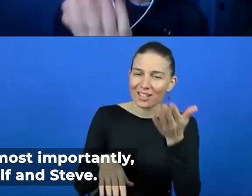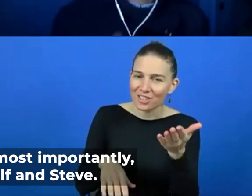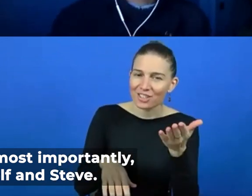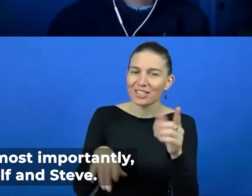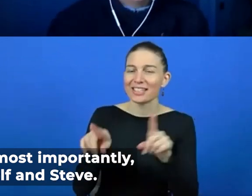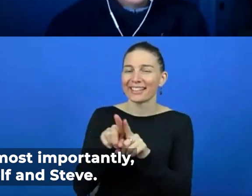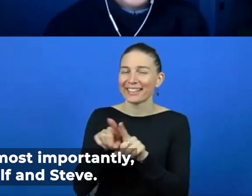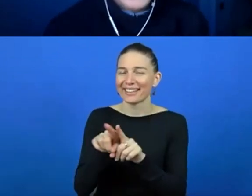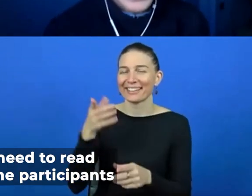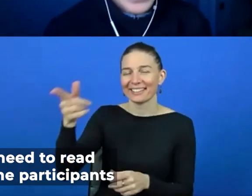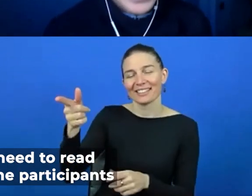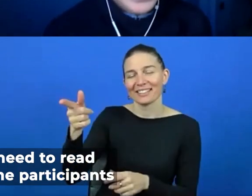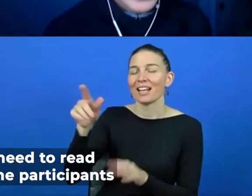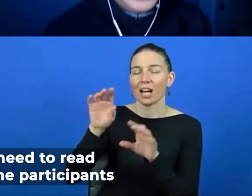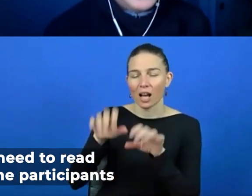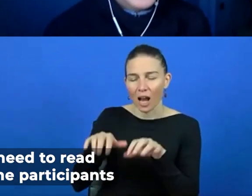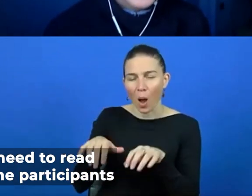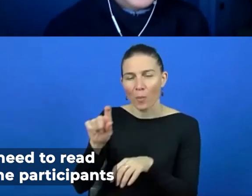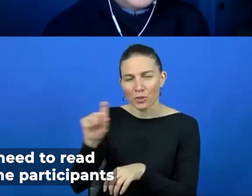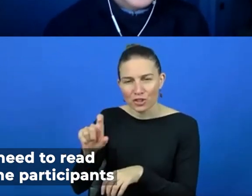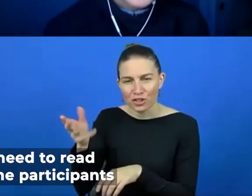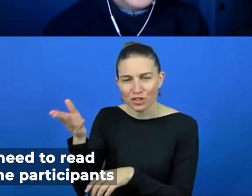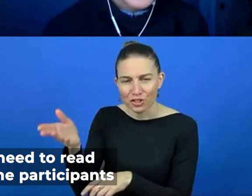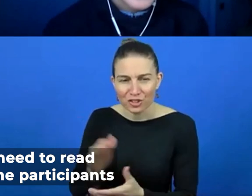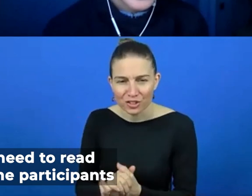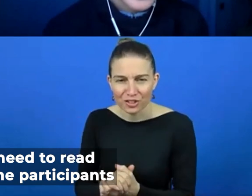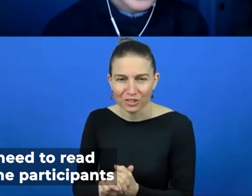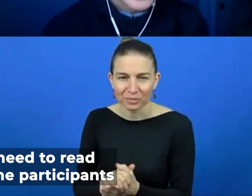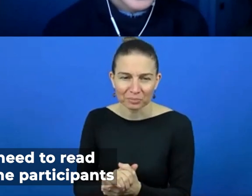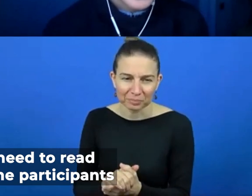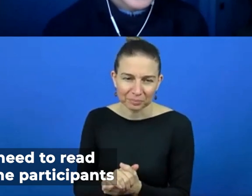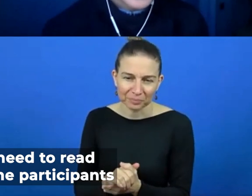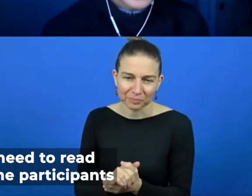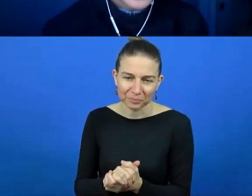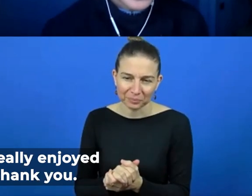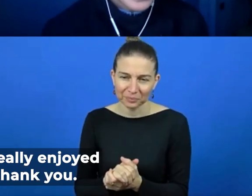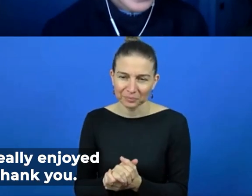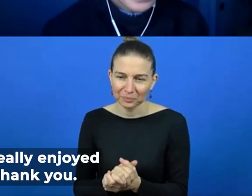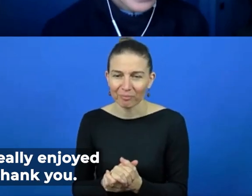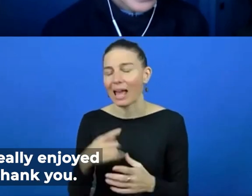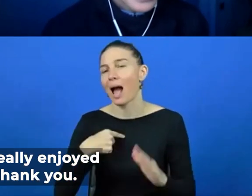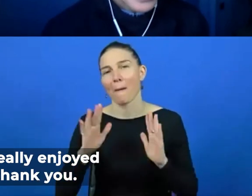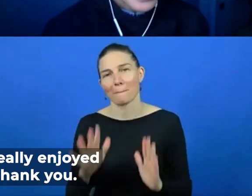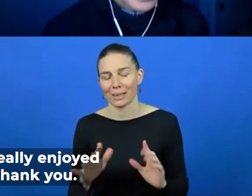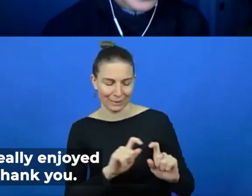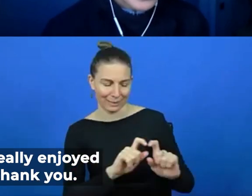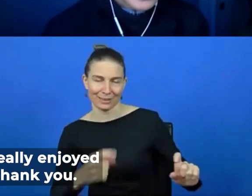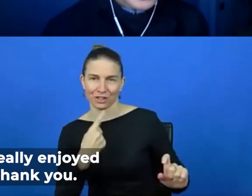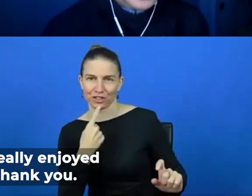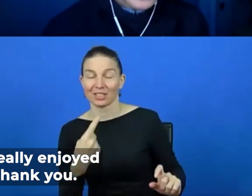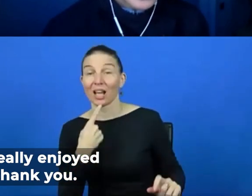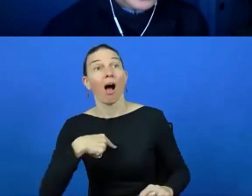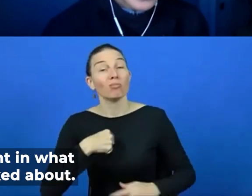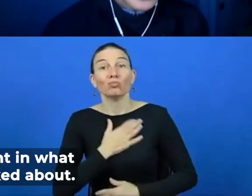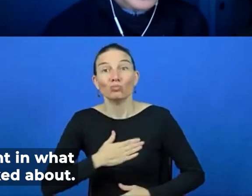thank Caroline, you. Yourself, and Steve. And I just feel like I need to read this from one of the participants who said, I really enjoyed listening, so